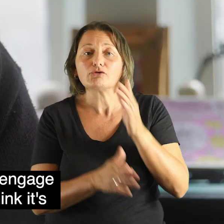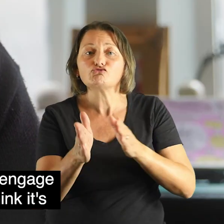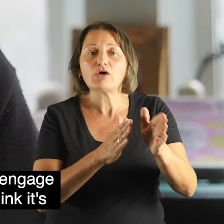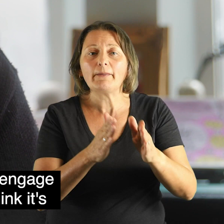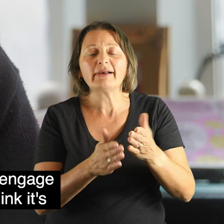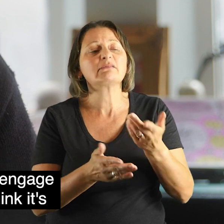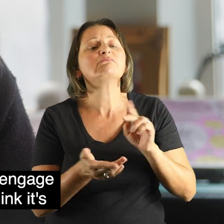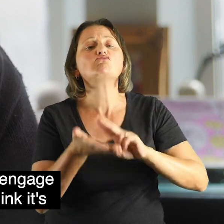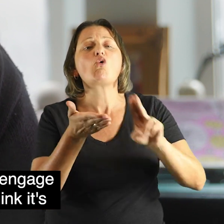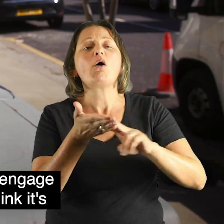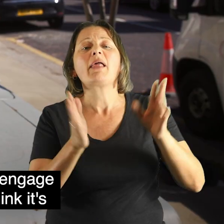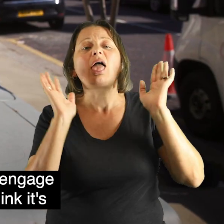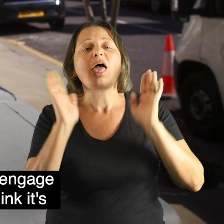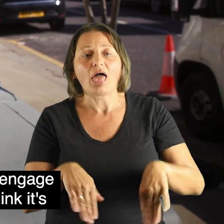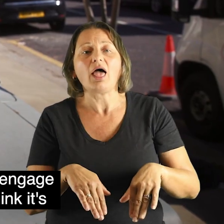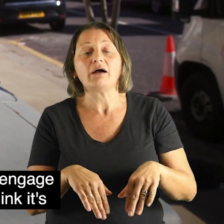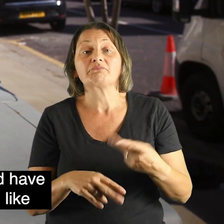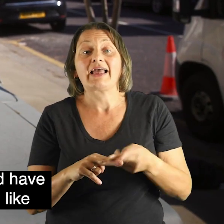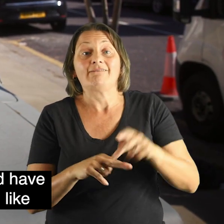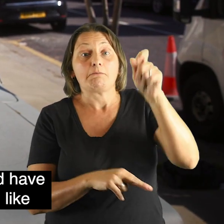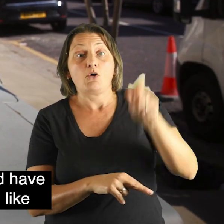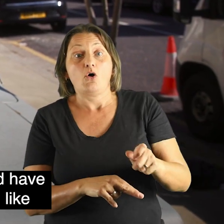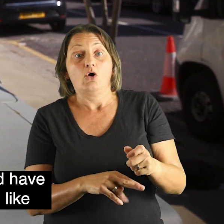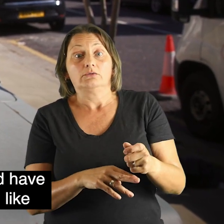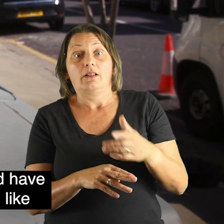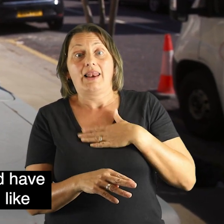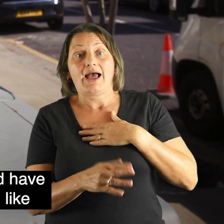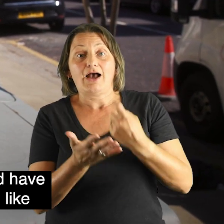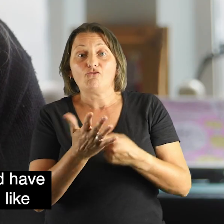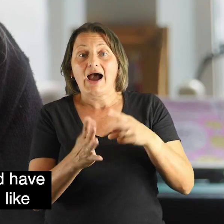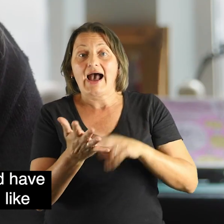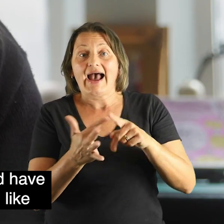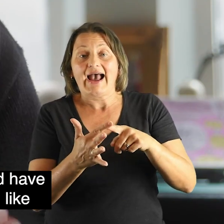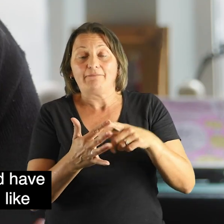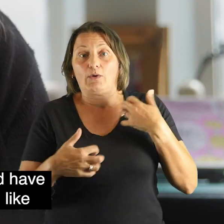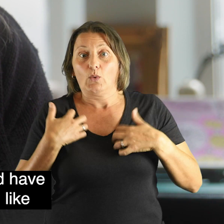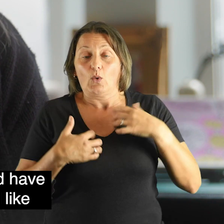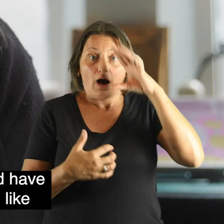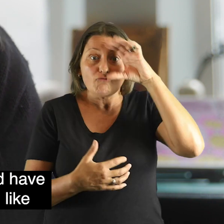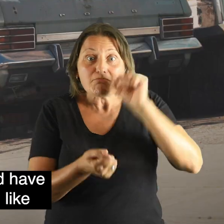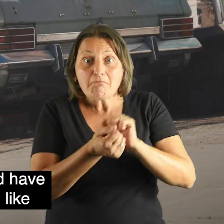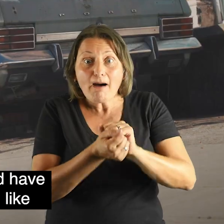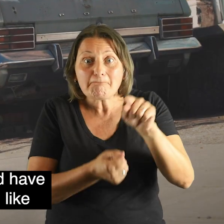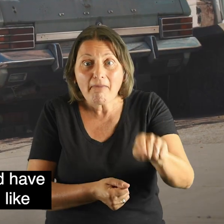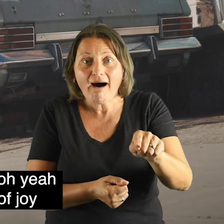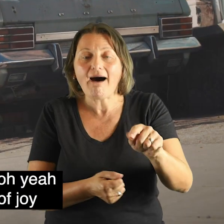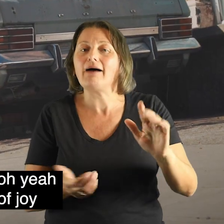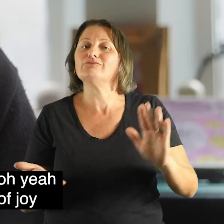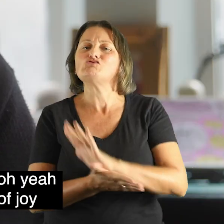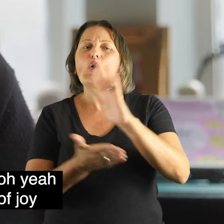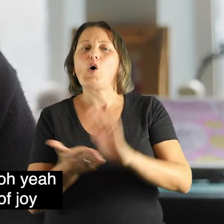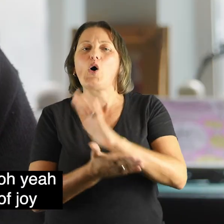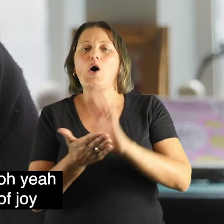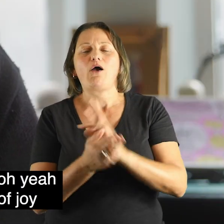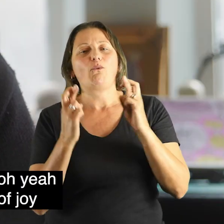in ceramics to come along and think it's great. I'd like local people to come and have a look and think it's great. I'd like anyone